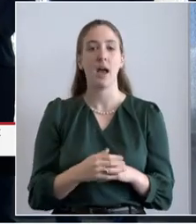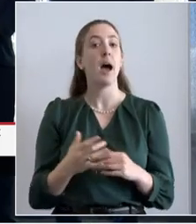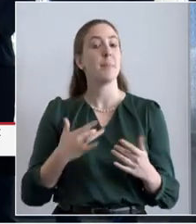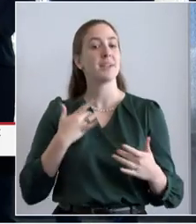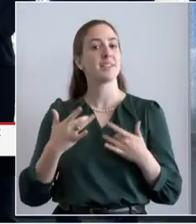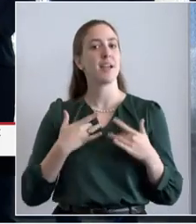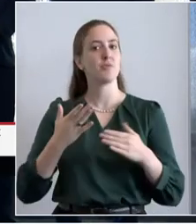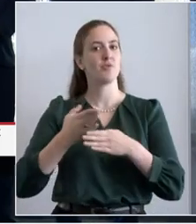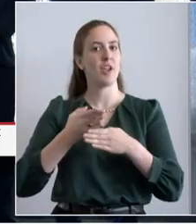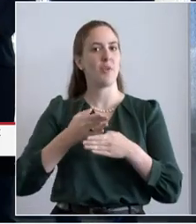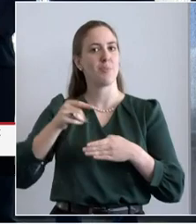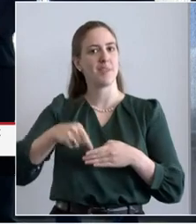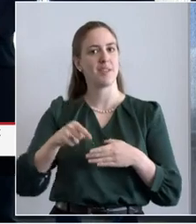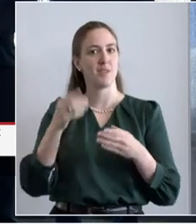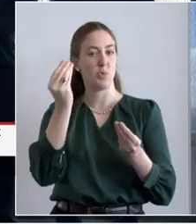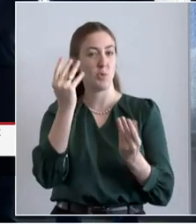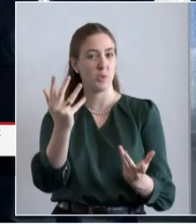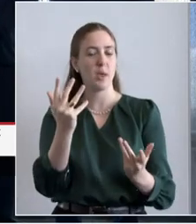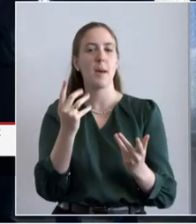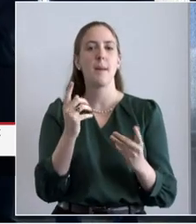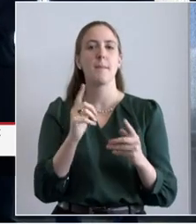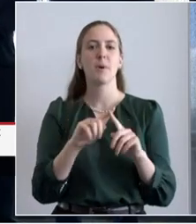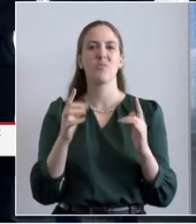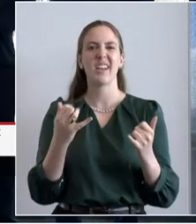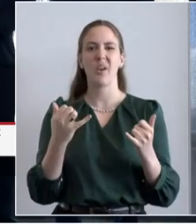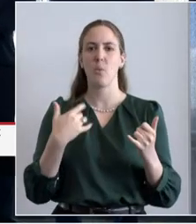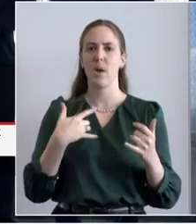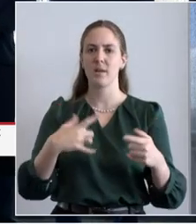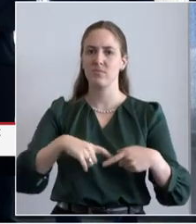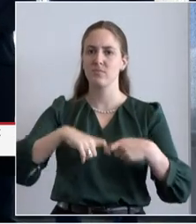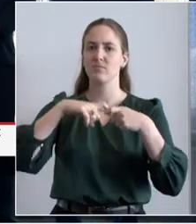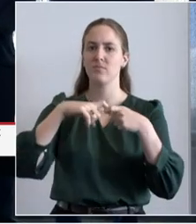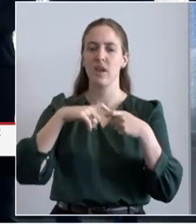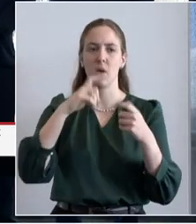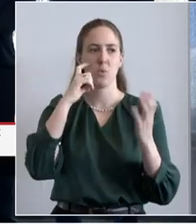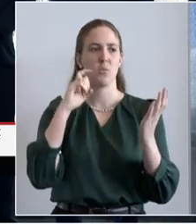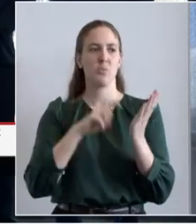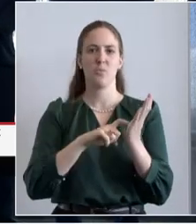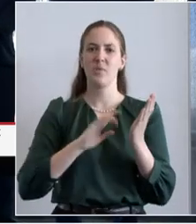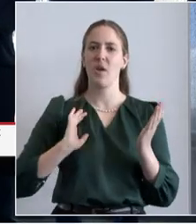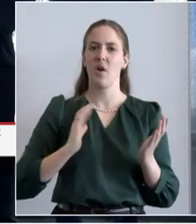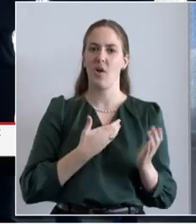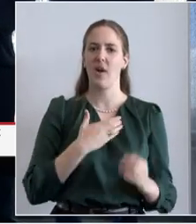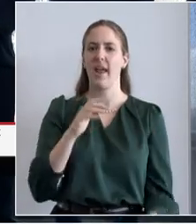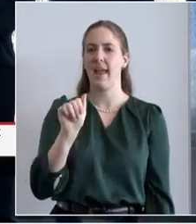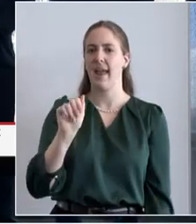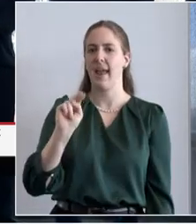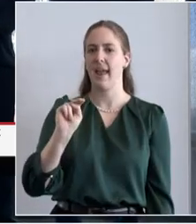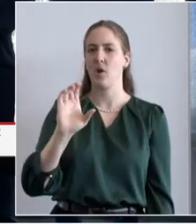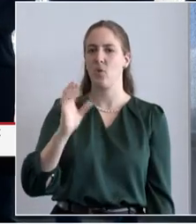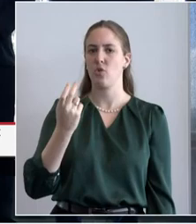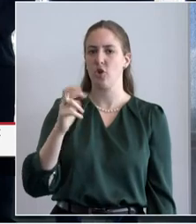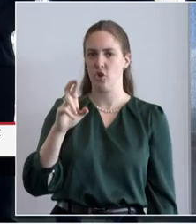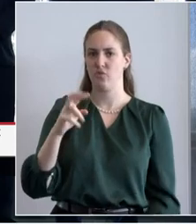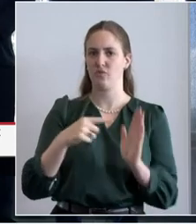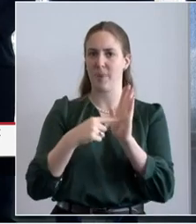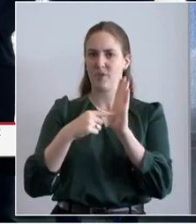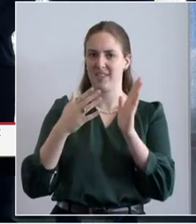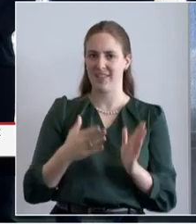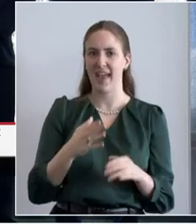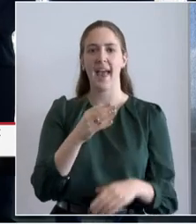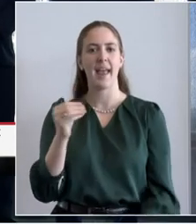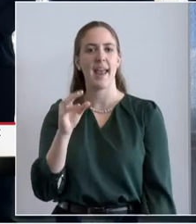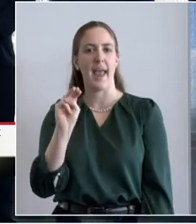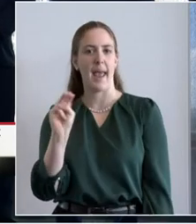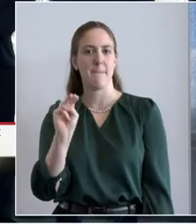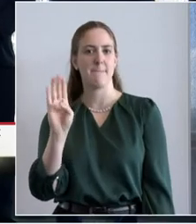mayor and others speak, I just want to take a moment to honor again our anchor reps, and our MBEs. So if you're an anchor rep or